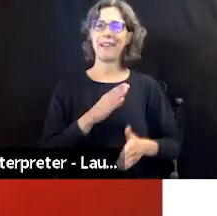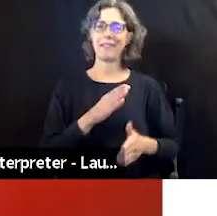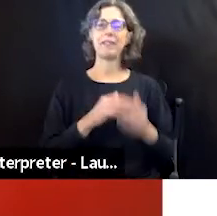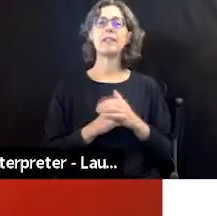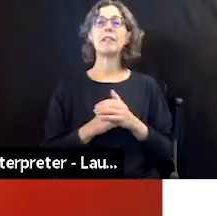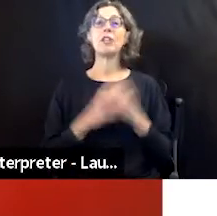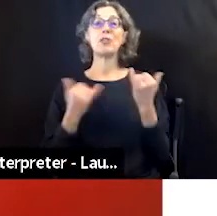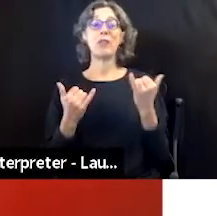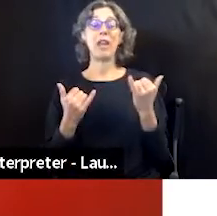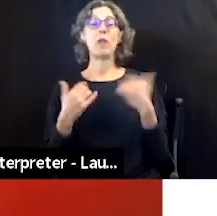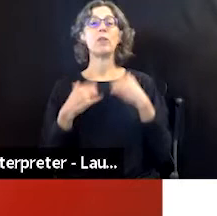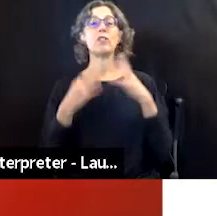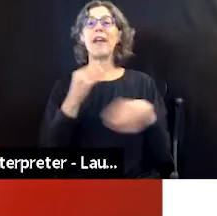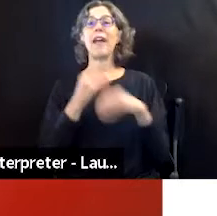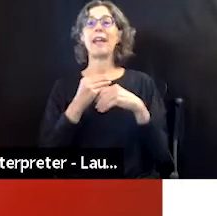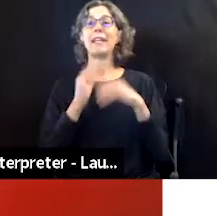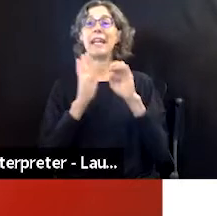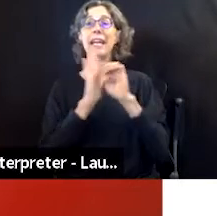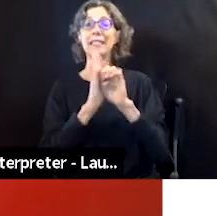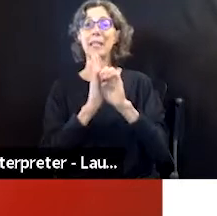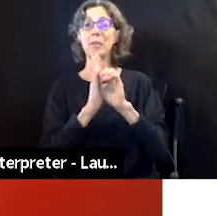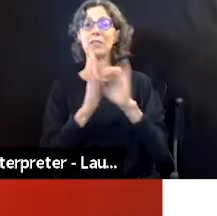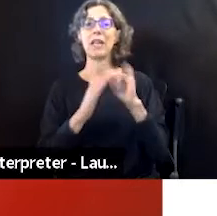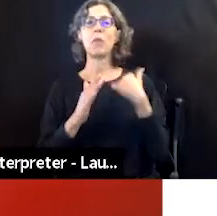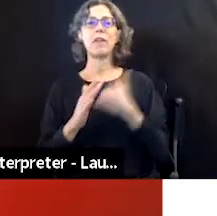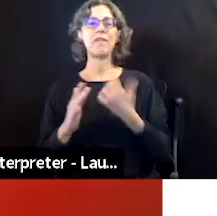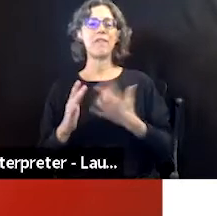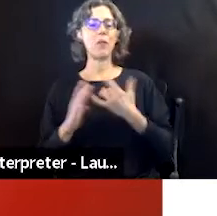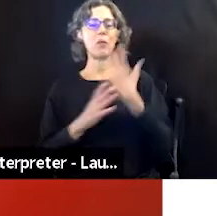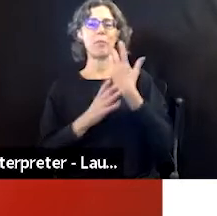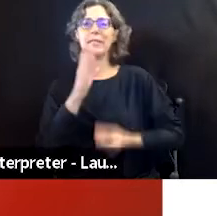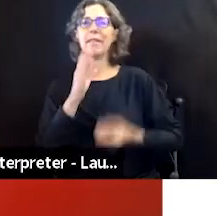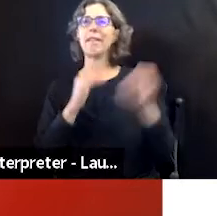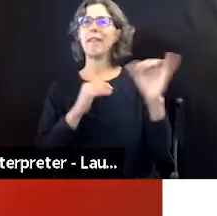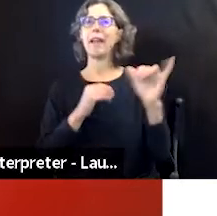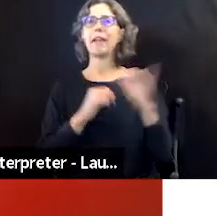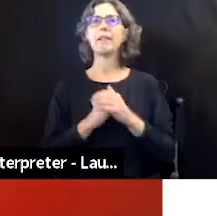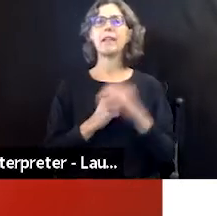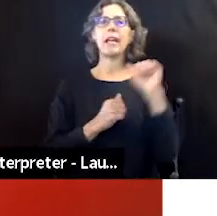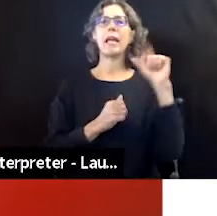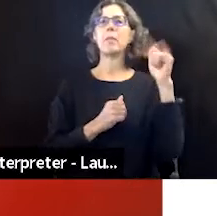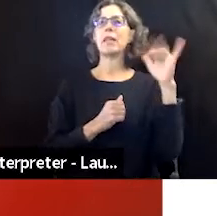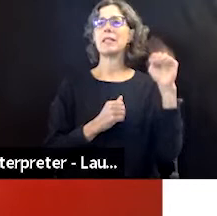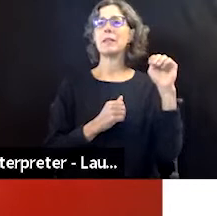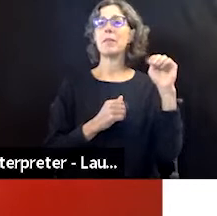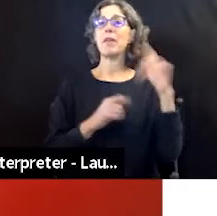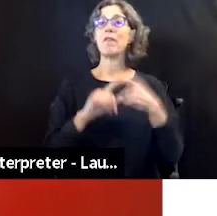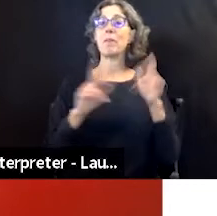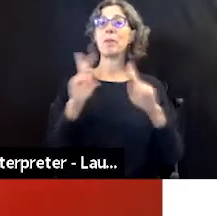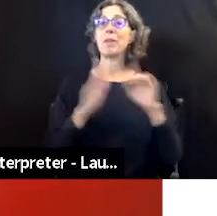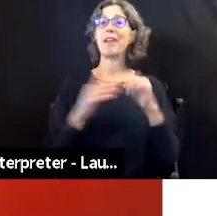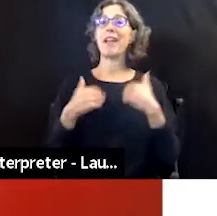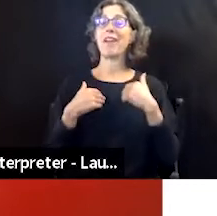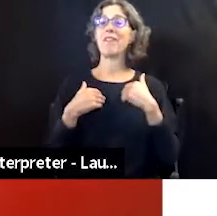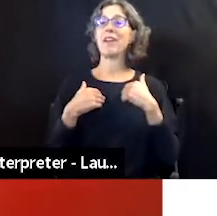added examples we felt were missing in the poem, such as examples of ableism faced by people who have less